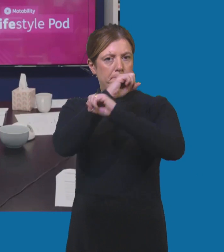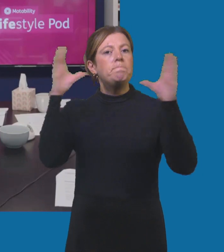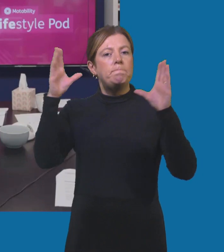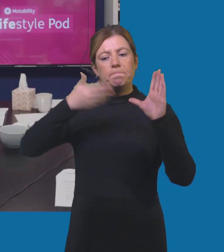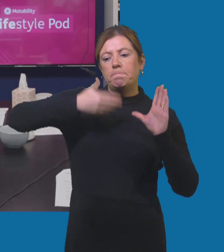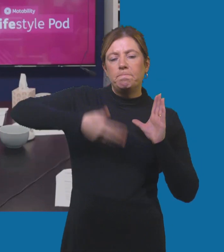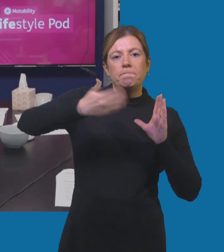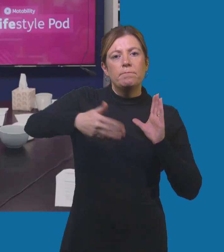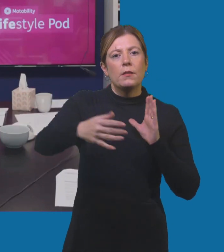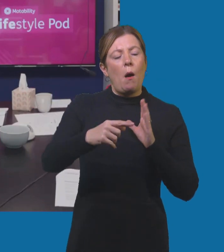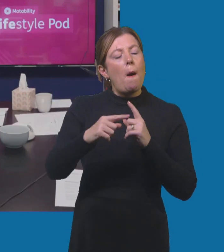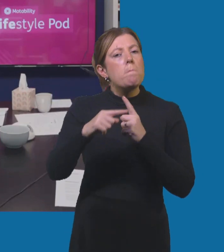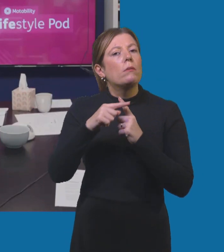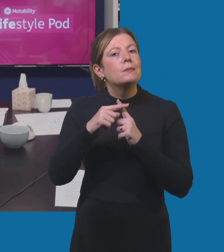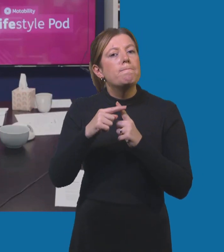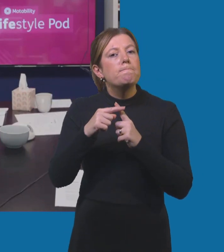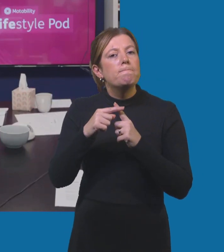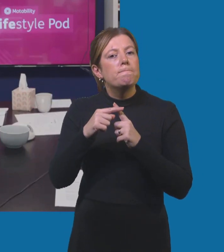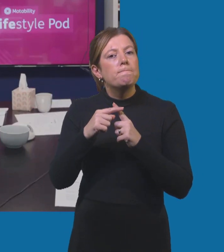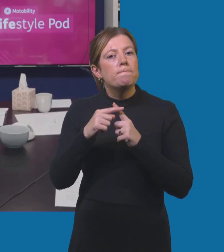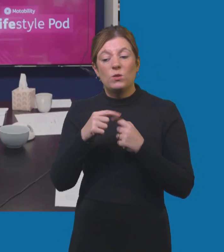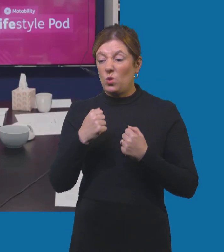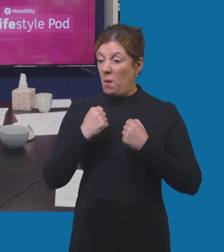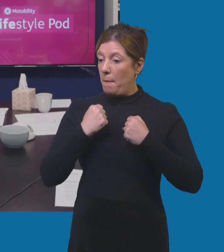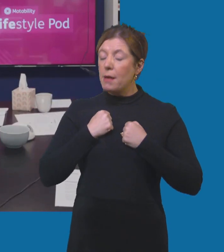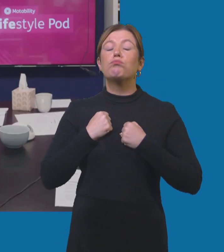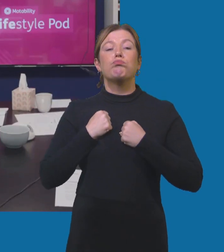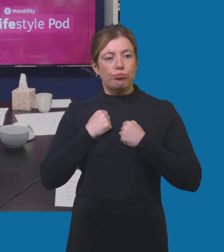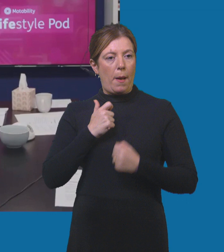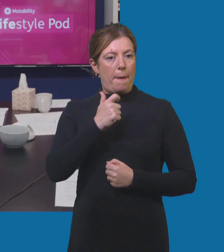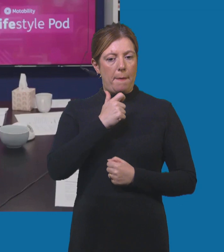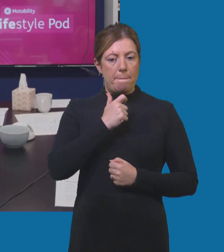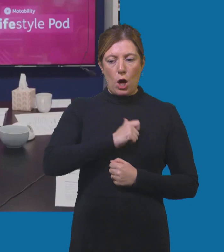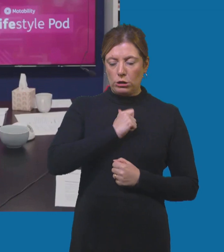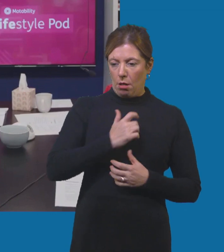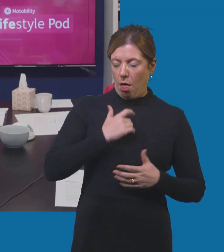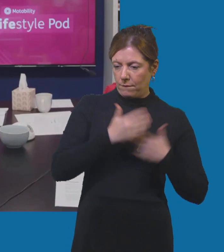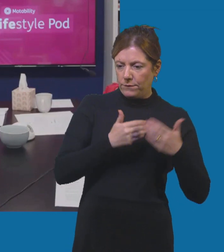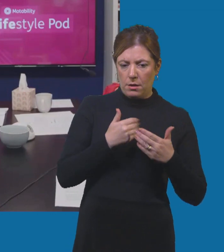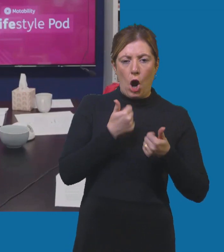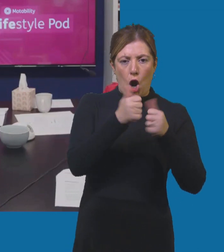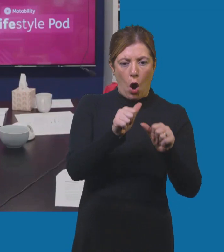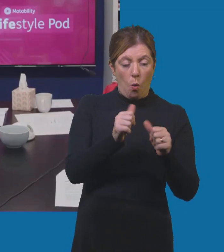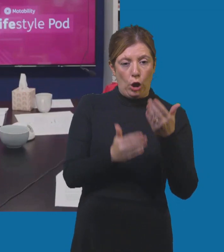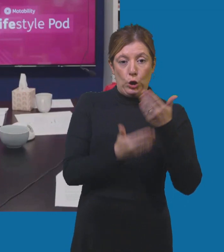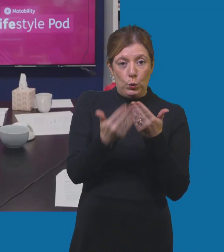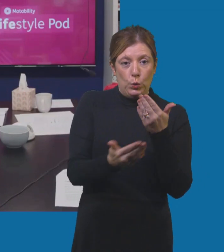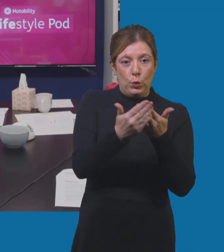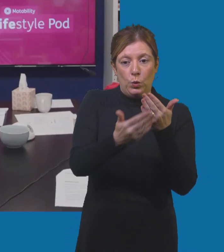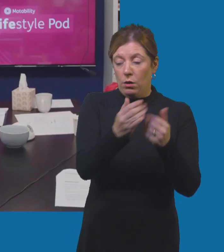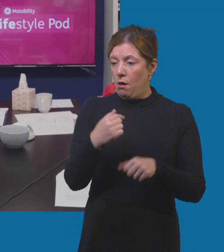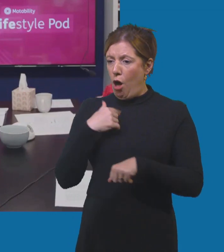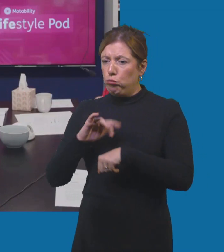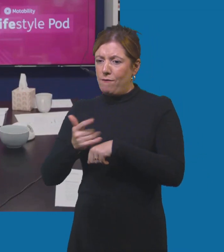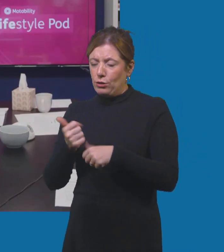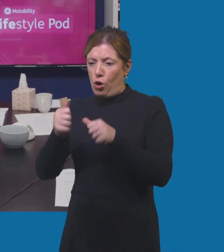positive. And so I started setting goals in my personal life and in my professional life, in all the areas that were important to me.